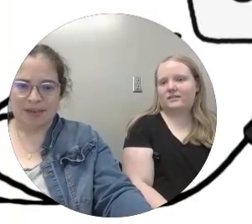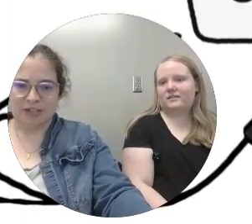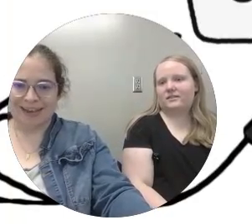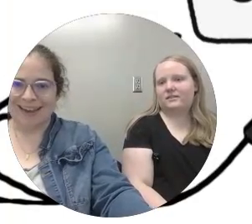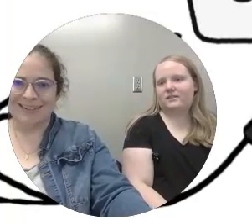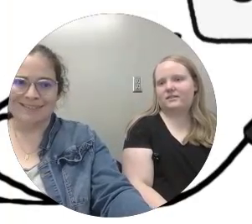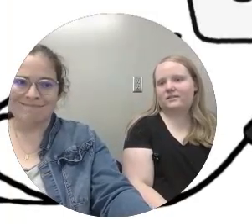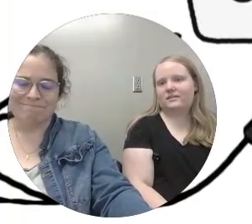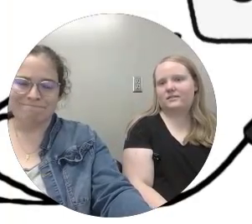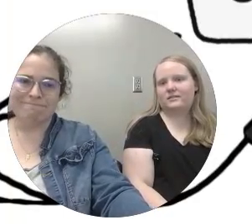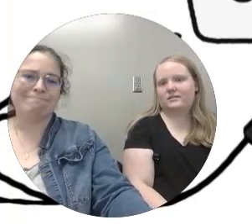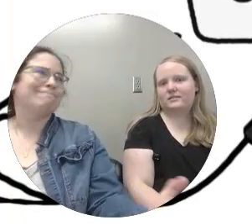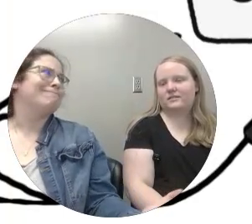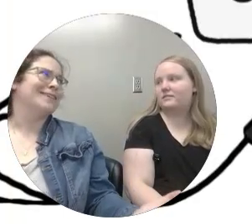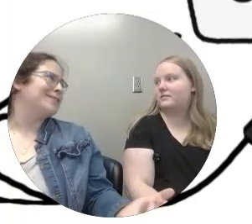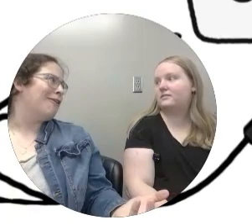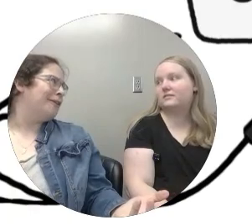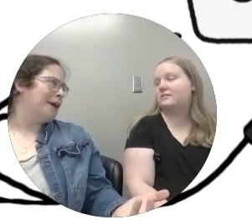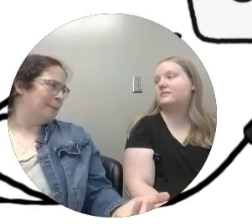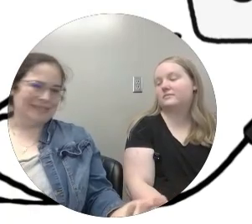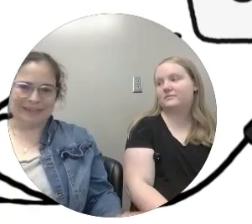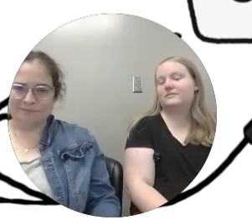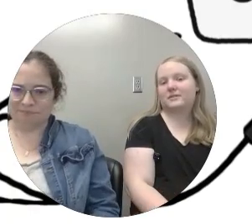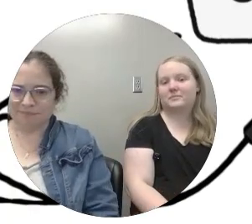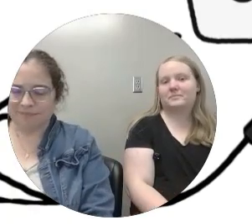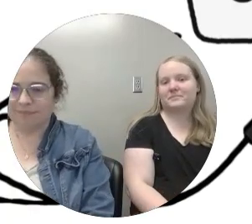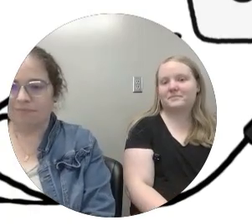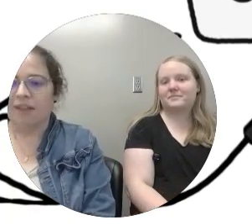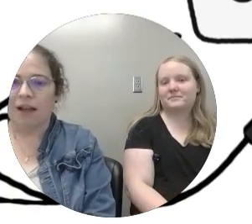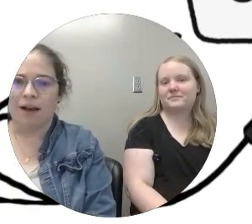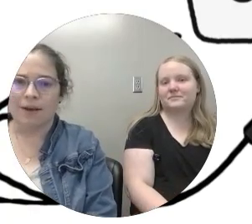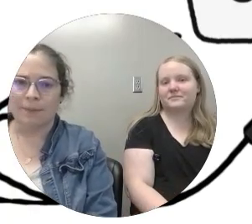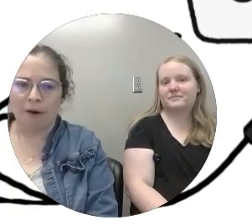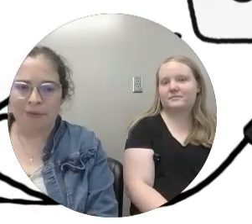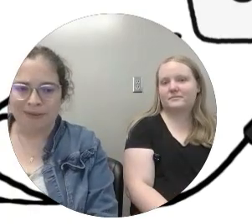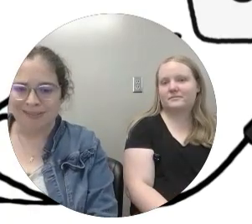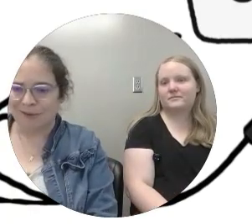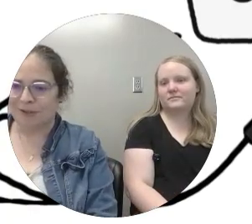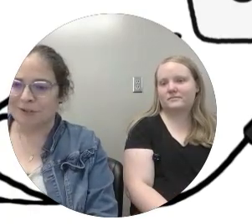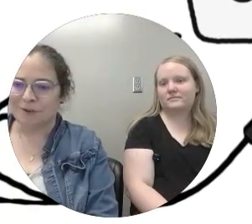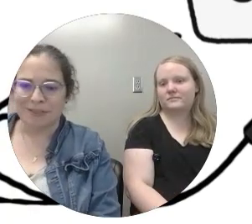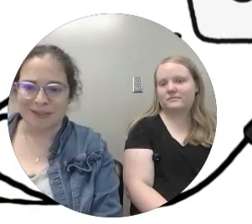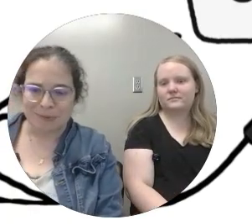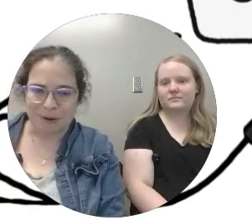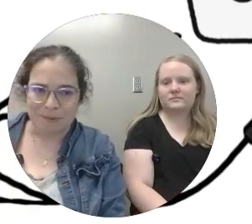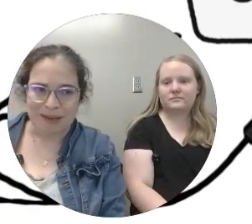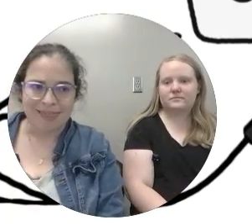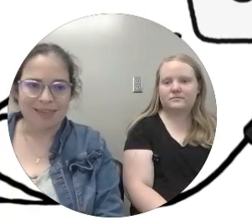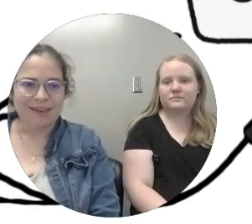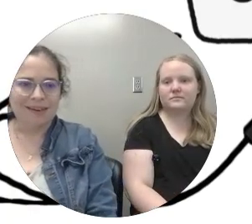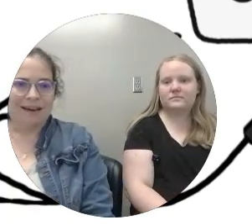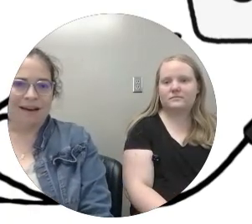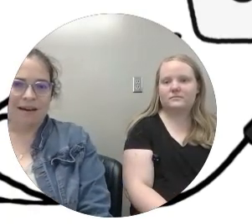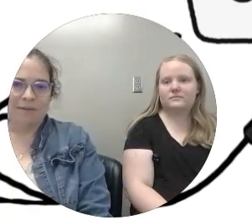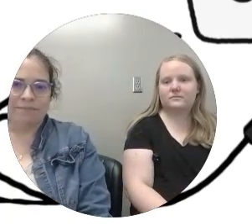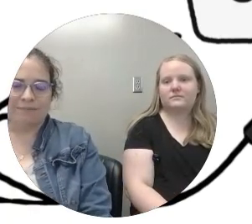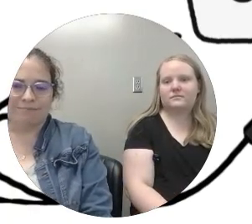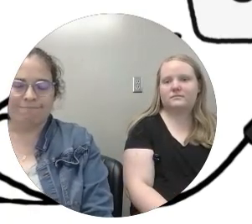This is just an image that kind of is all-encompassing. All the things that we do, all the things we work